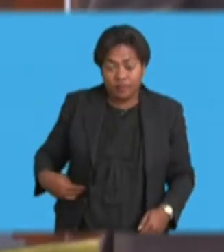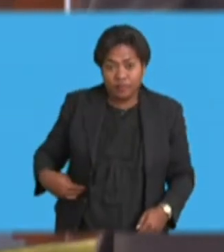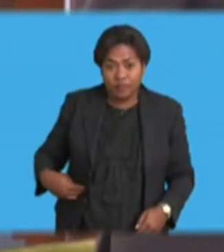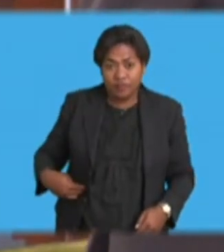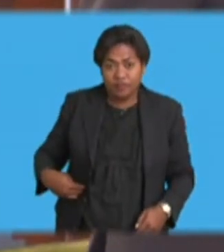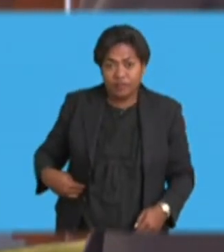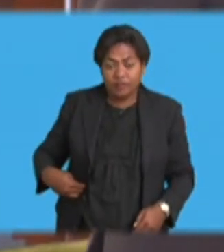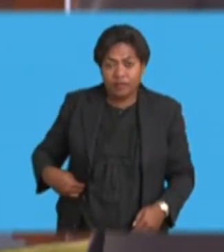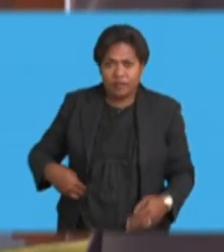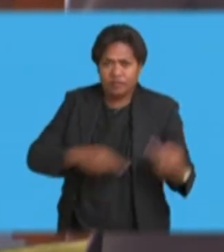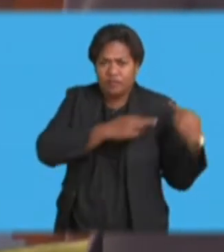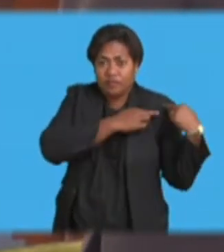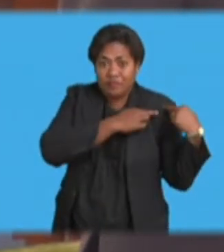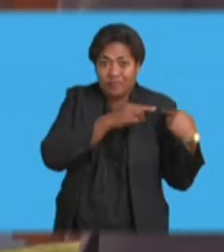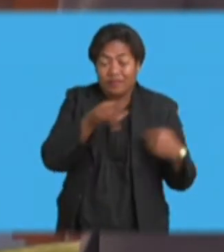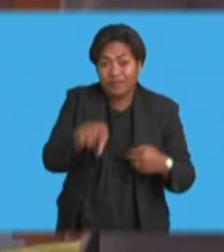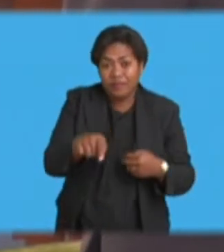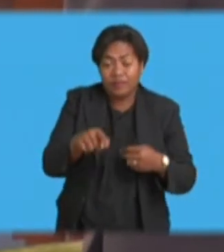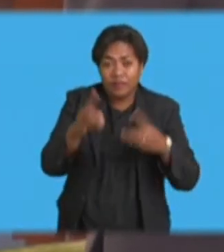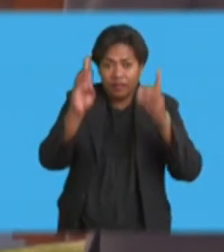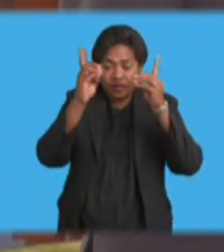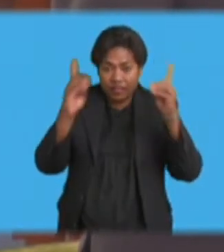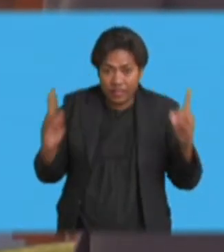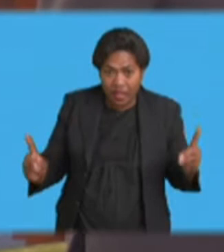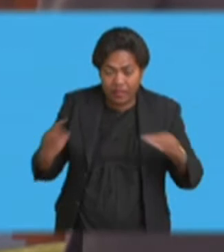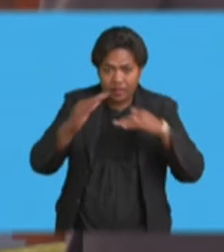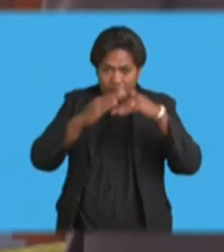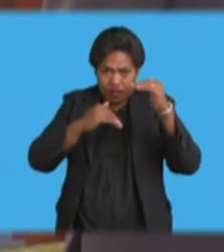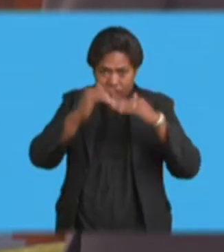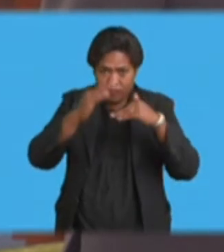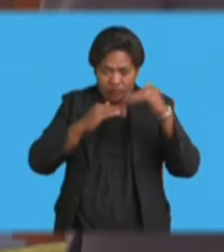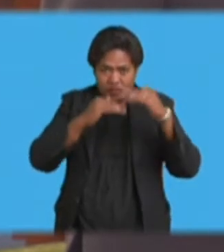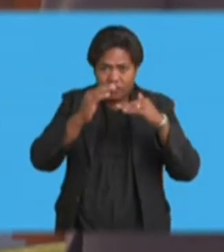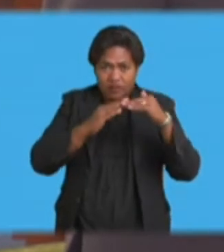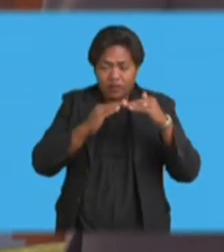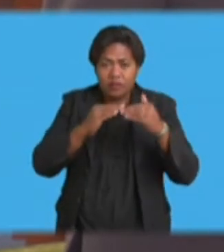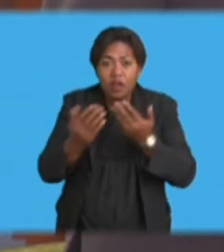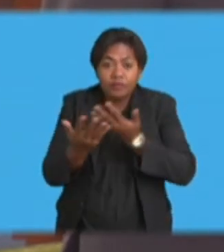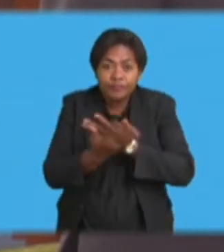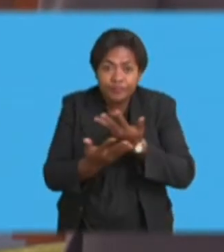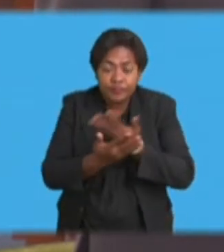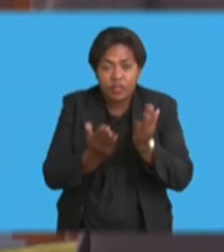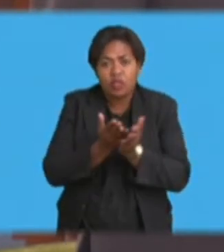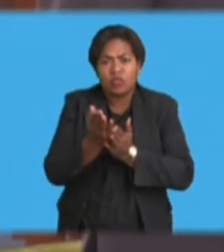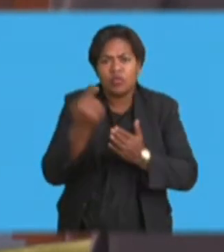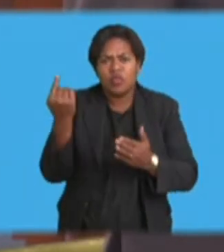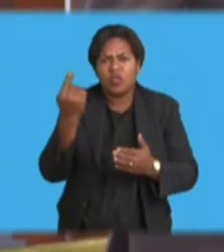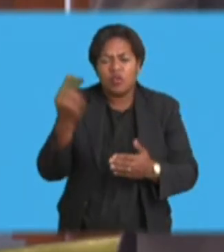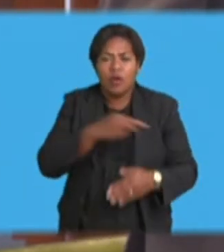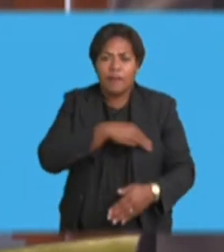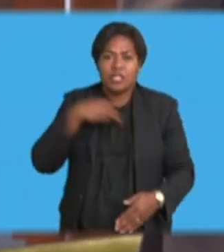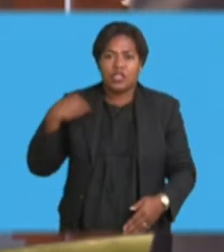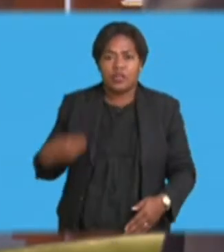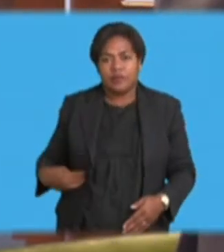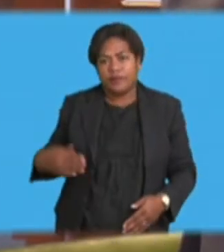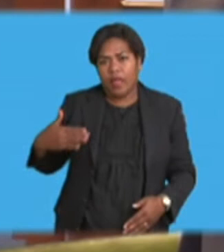initial designs, closely consulted with the Ministry of Health and other relevant government agencies. We